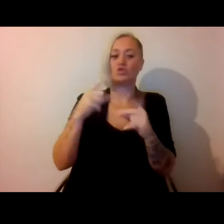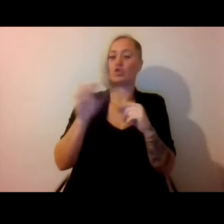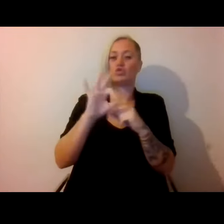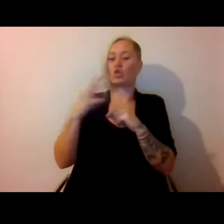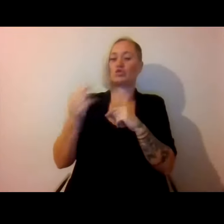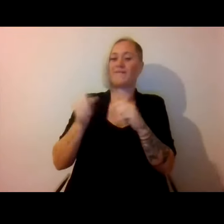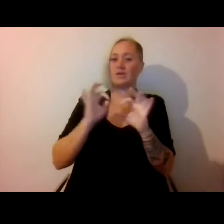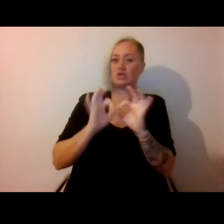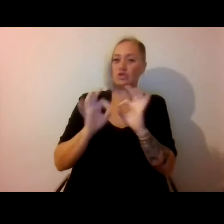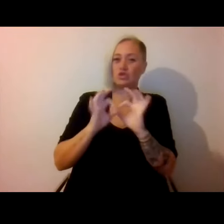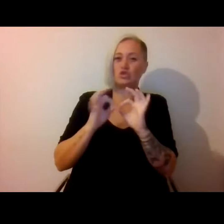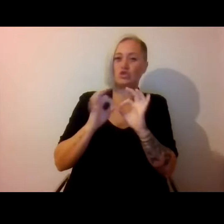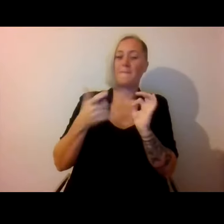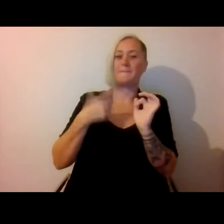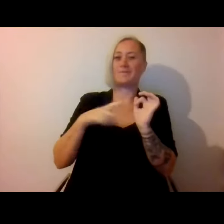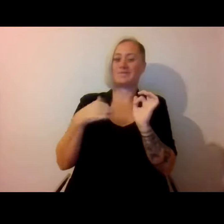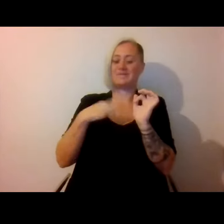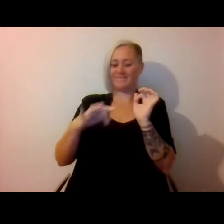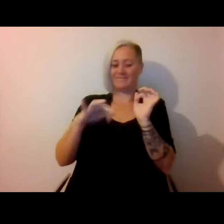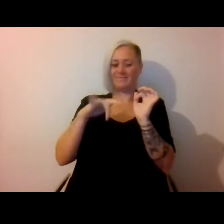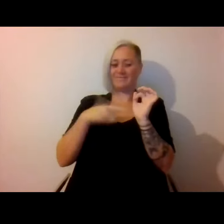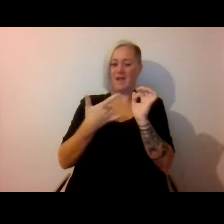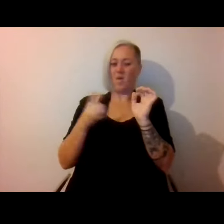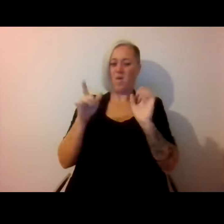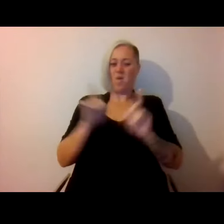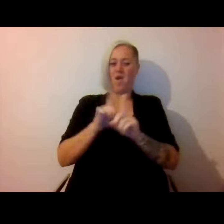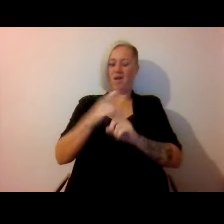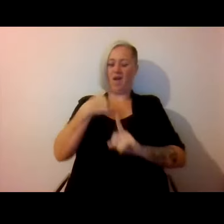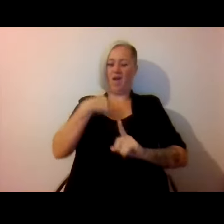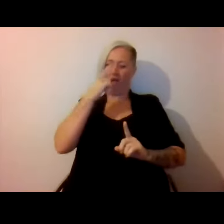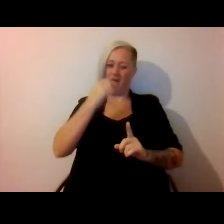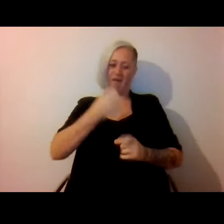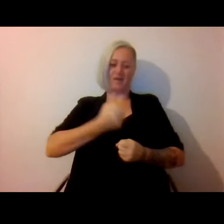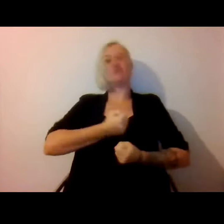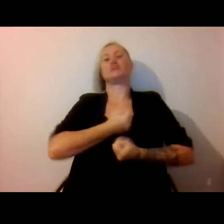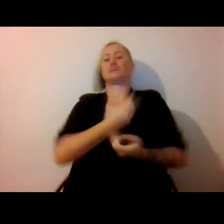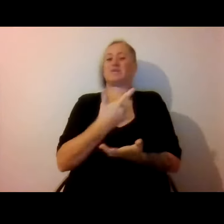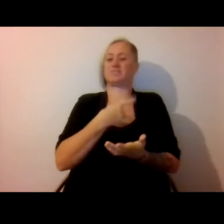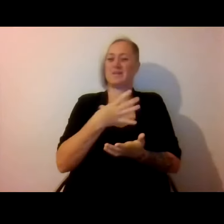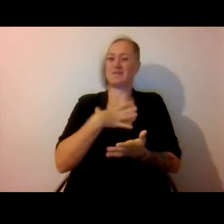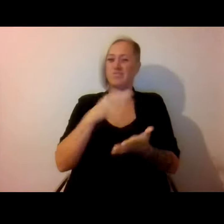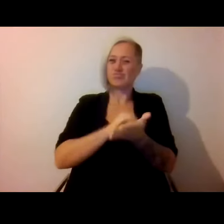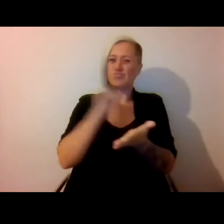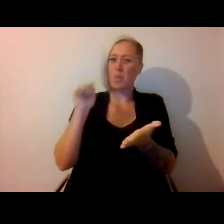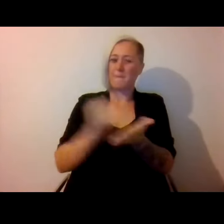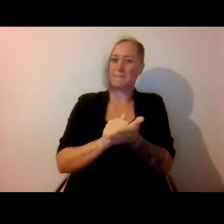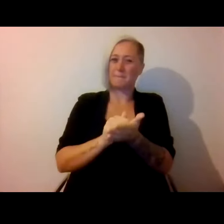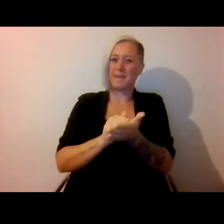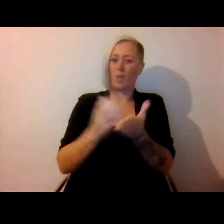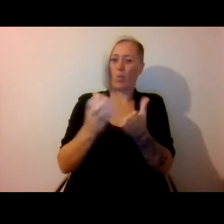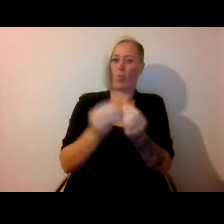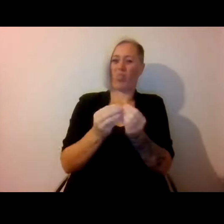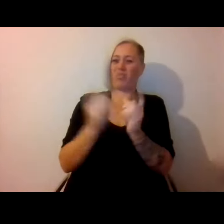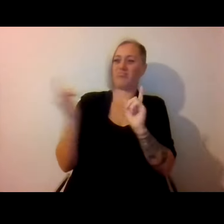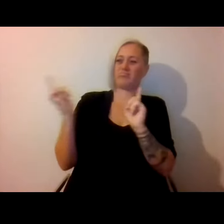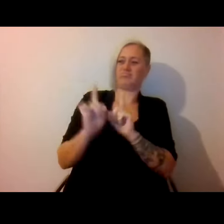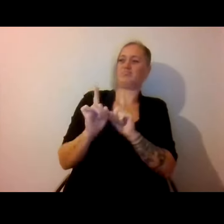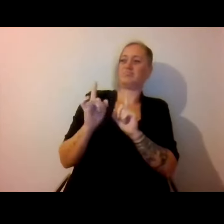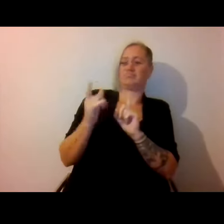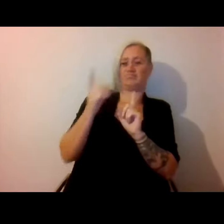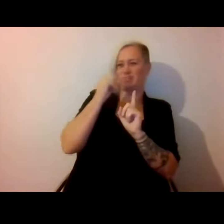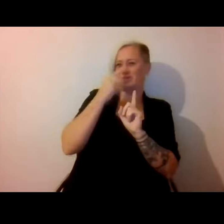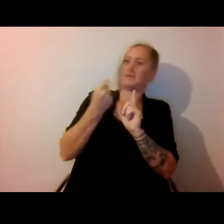interpreters, as I do feel like I would not be able to express myself properly with likely someone I know in